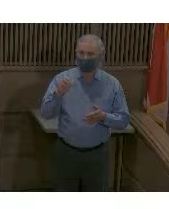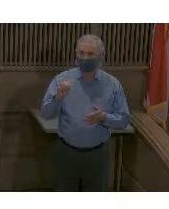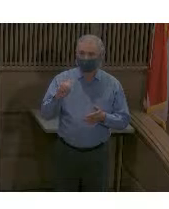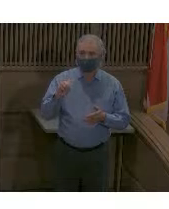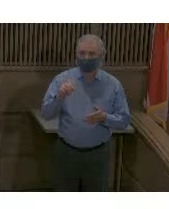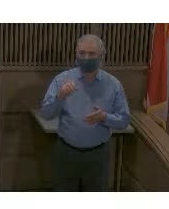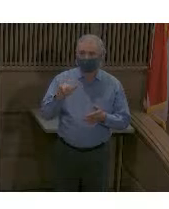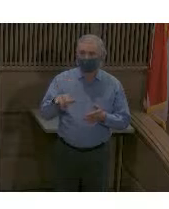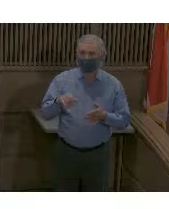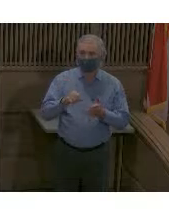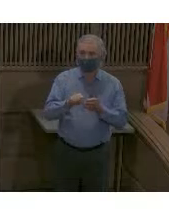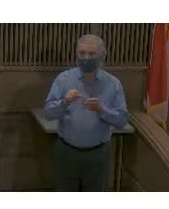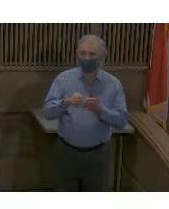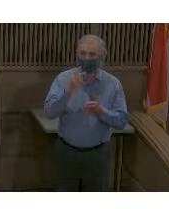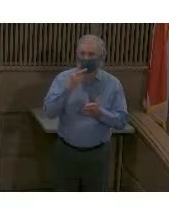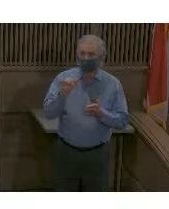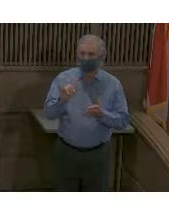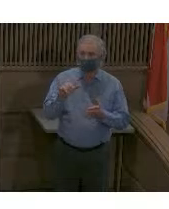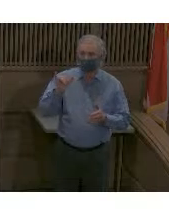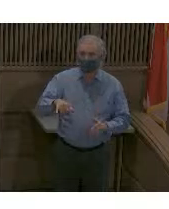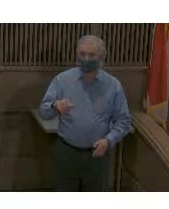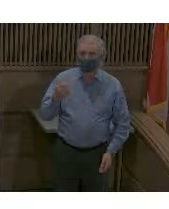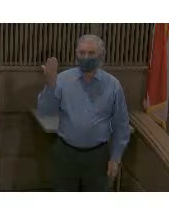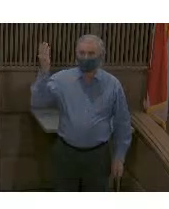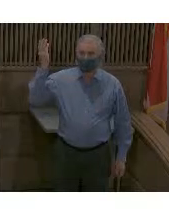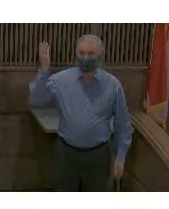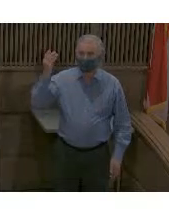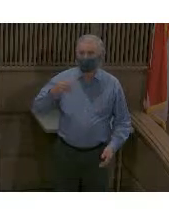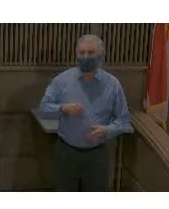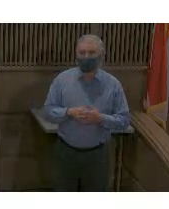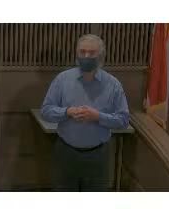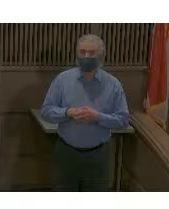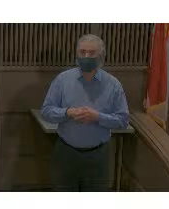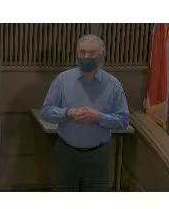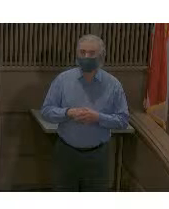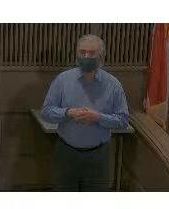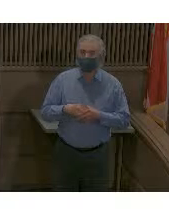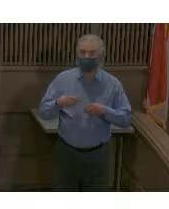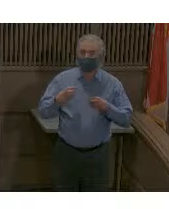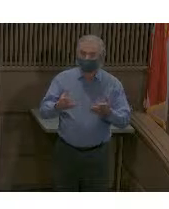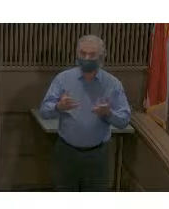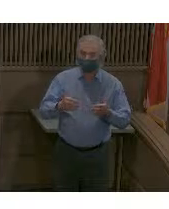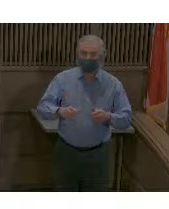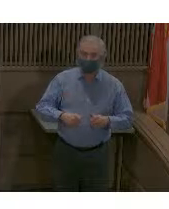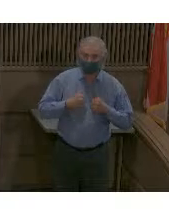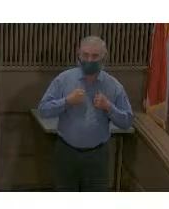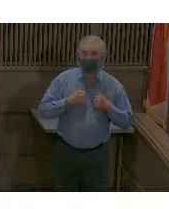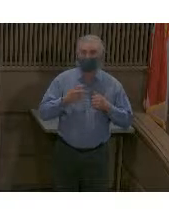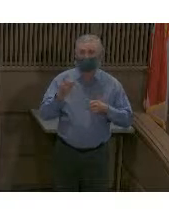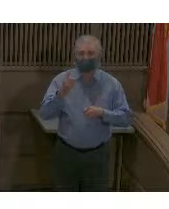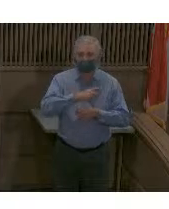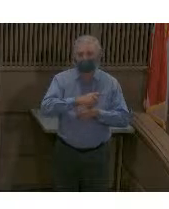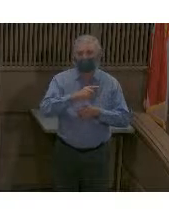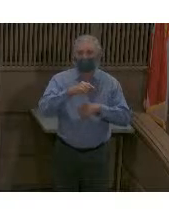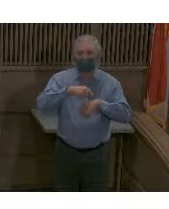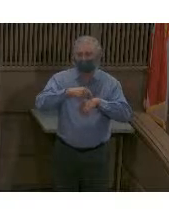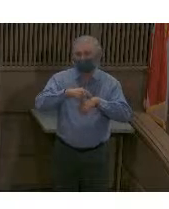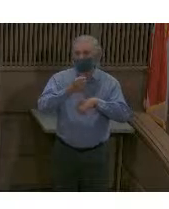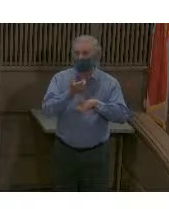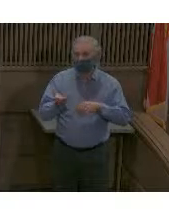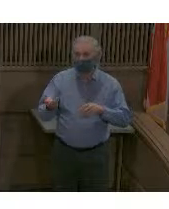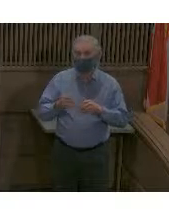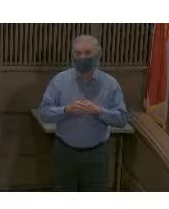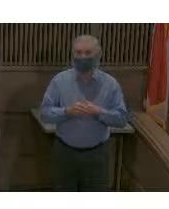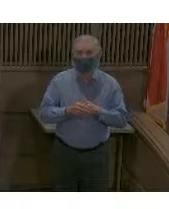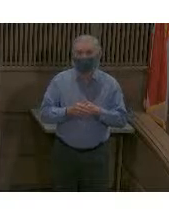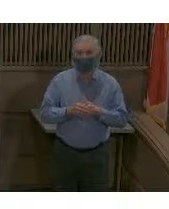the public health page. And it gives the address, it gives the dates and the time, and it